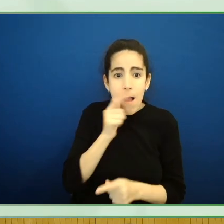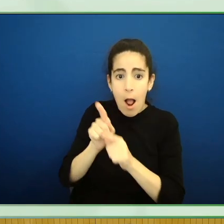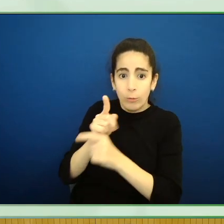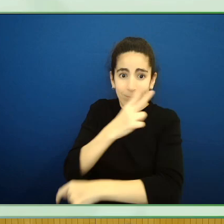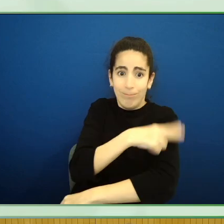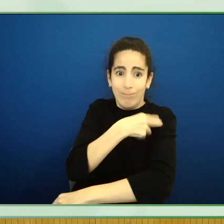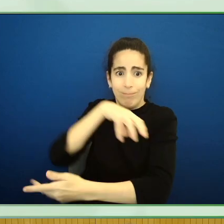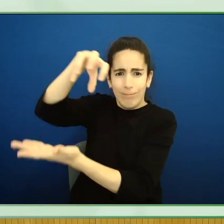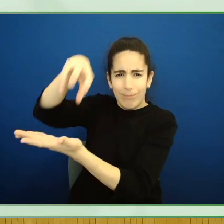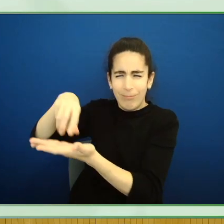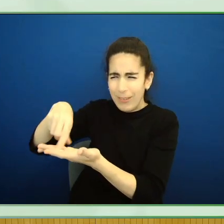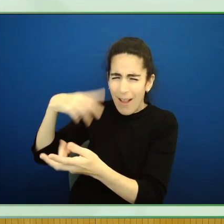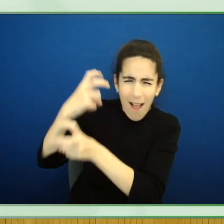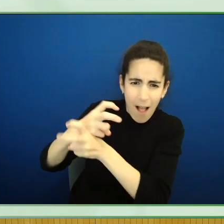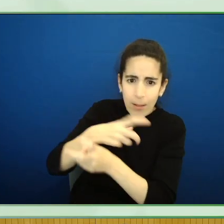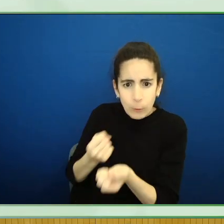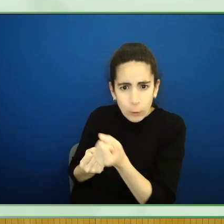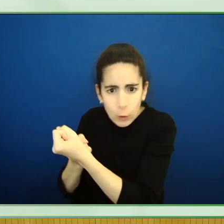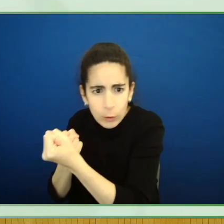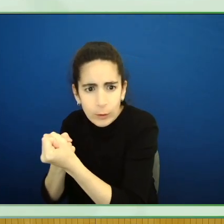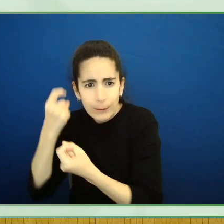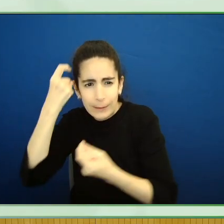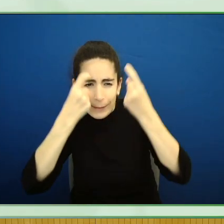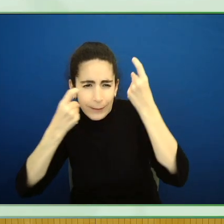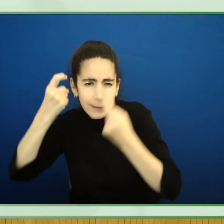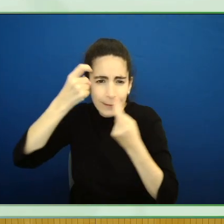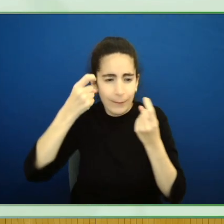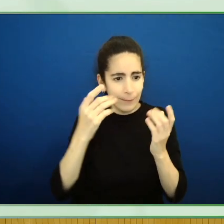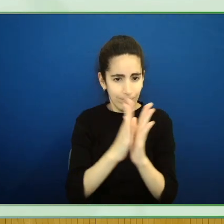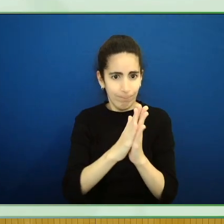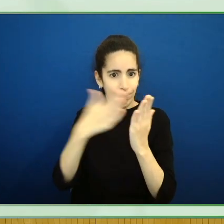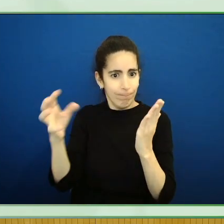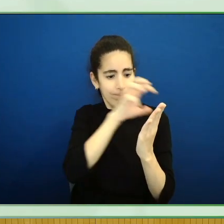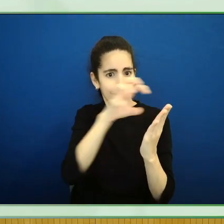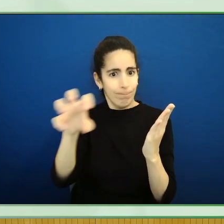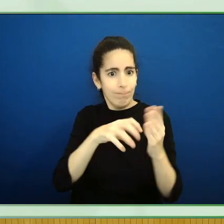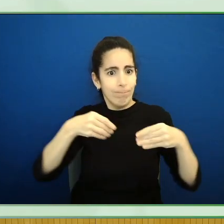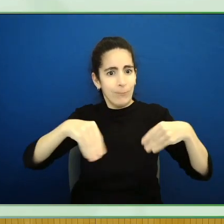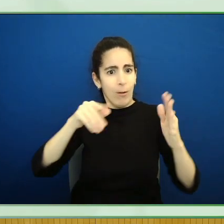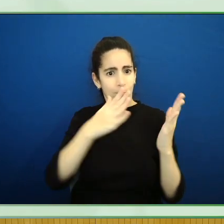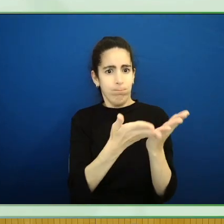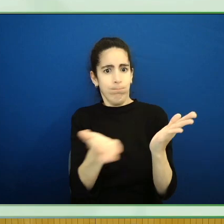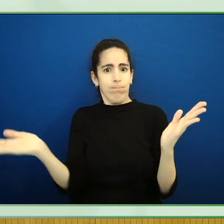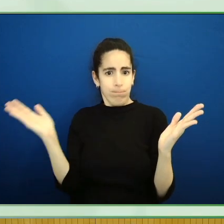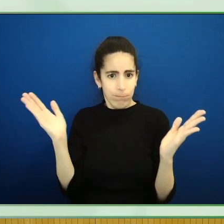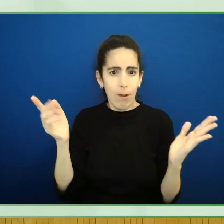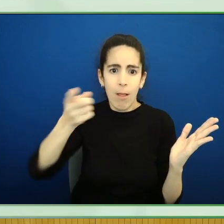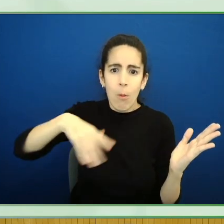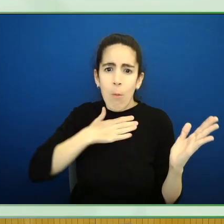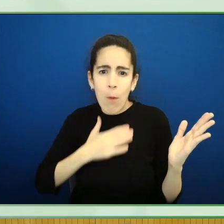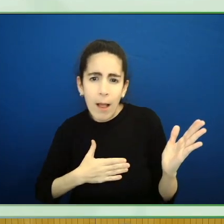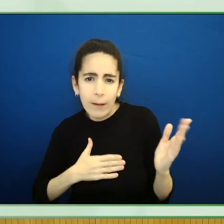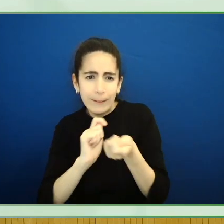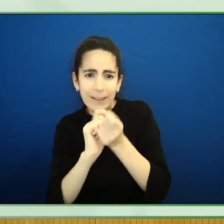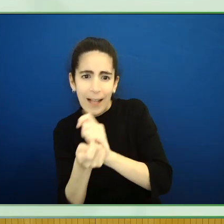a grandmother, and she first needs a cane, and then she needs a walker. And then there's people with long-term disabilities. Normally, we think about those as